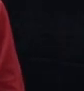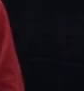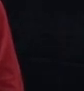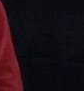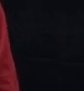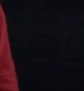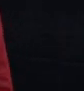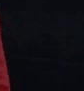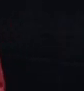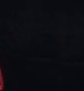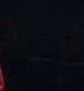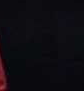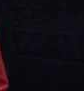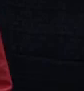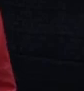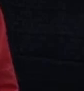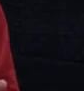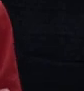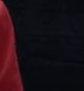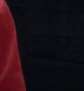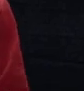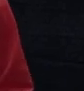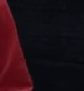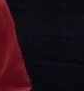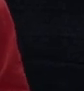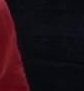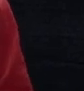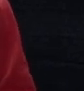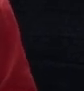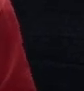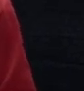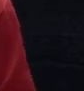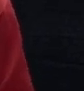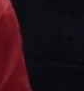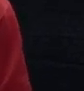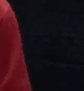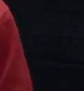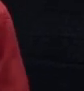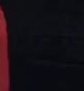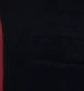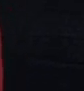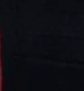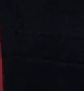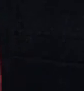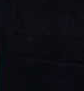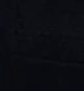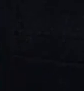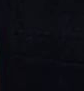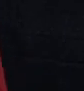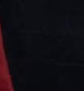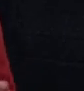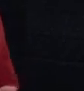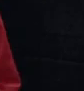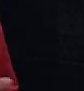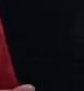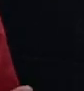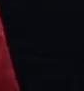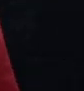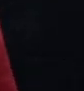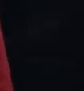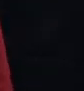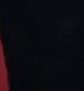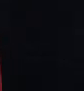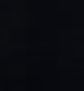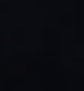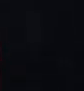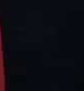Lori Fahey. Yeah, let's talk a little bit about that because obviously Lori has spearheaded this organization, basically taken